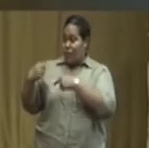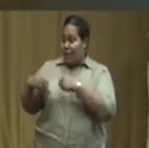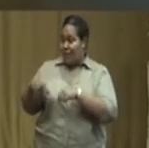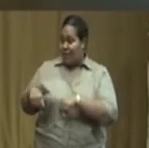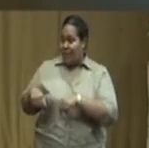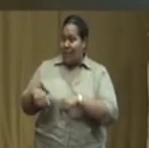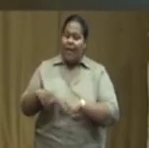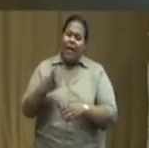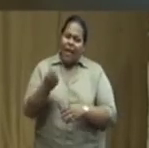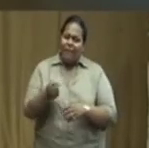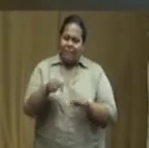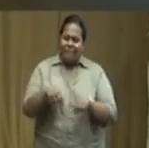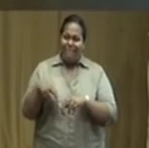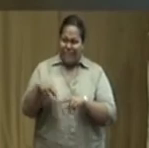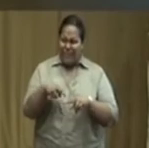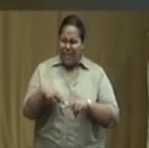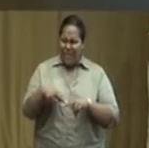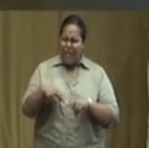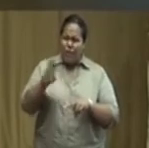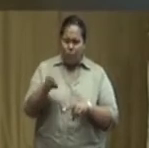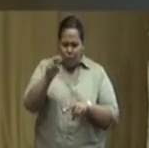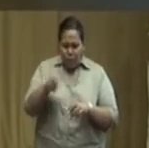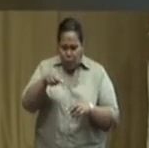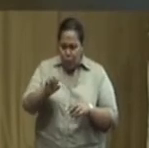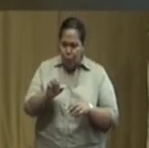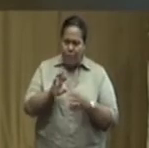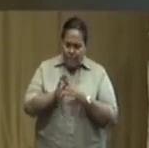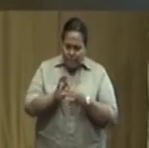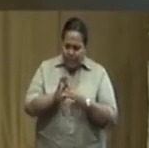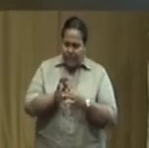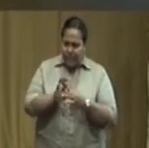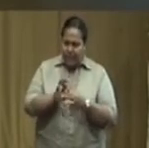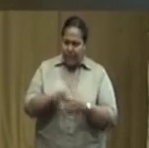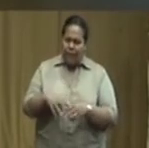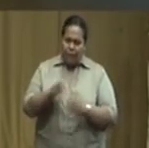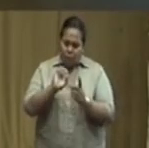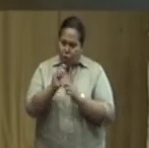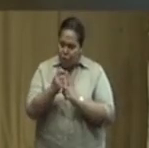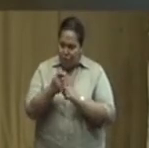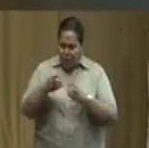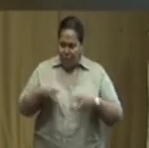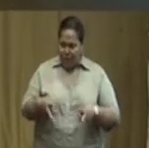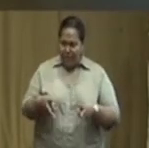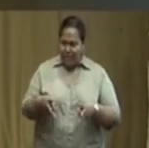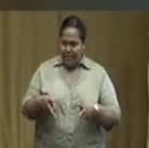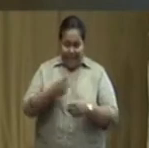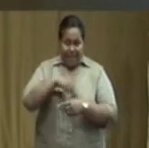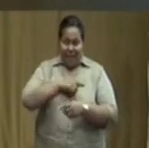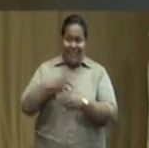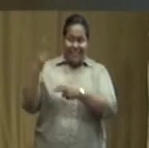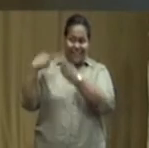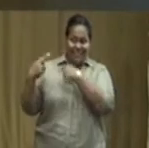Eurocentric disciplines and the sites of ongoing contest for post-colonial scholars in regions such as